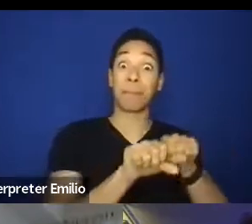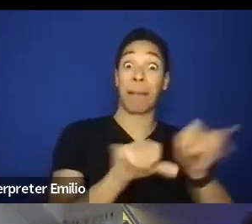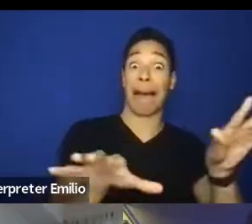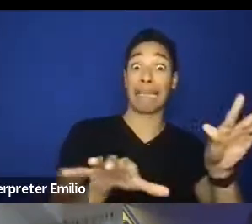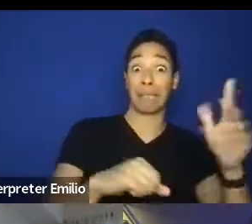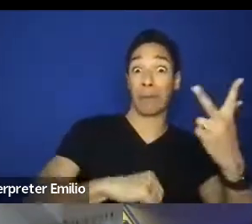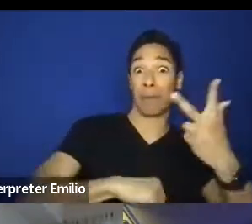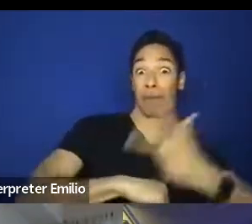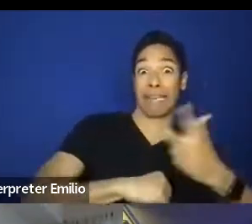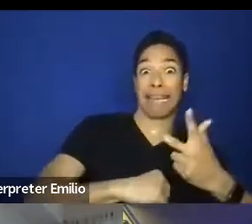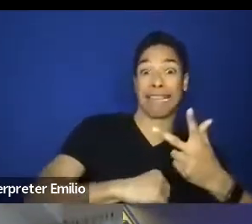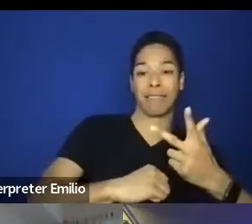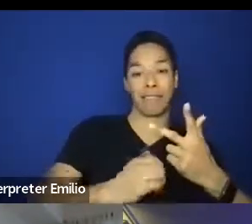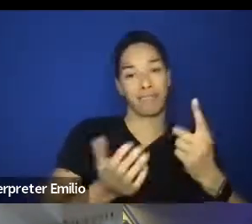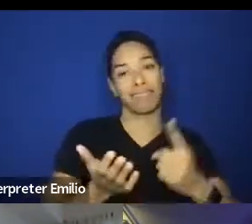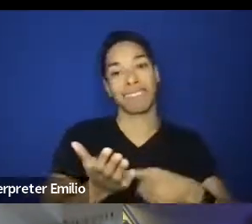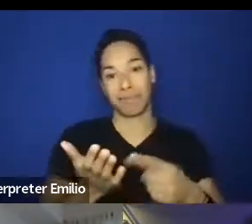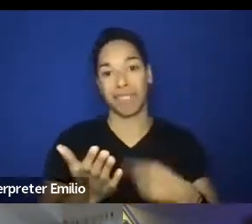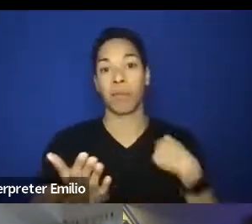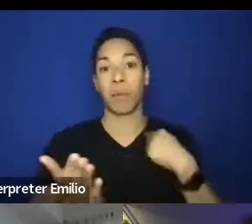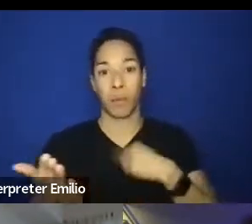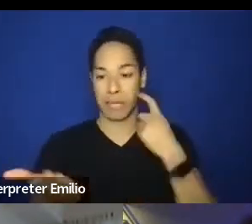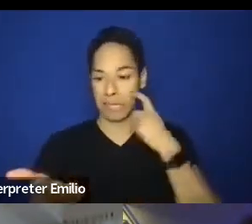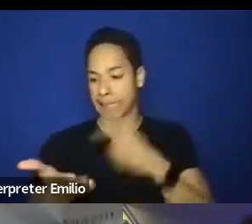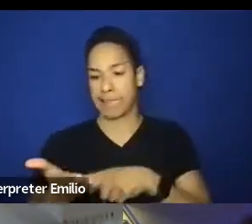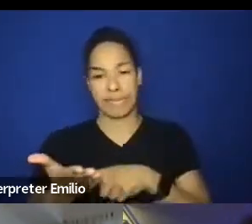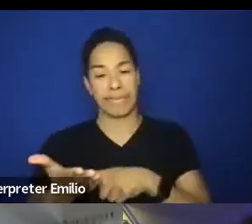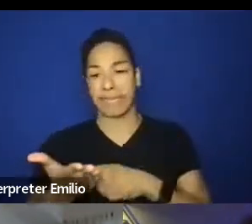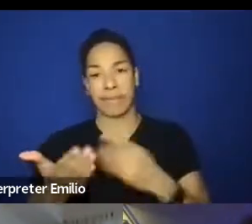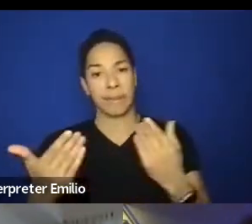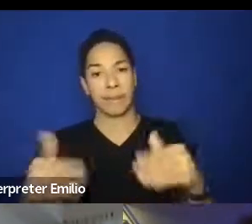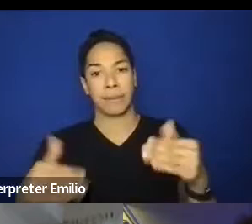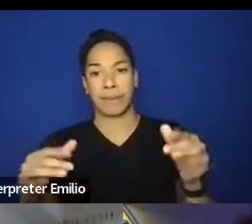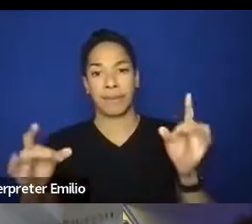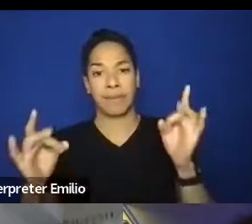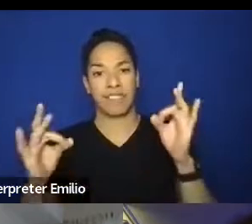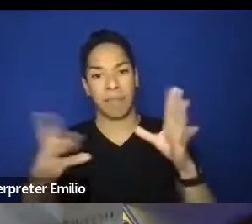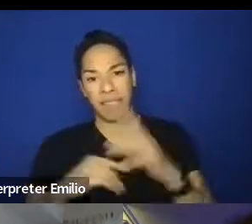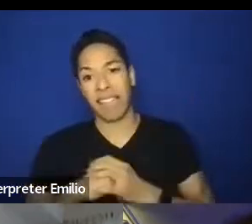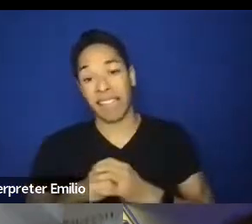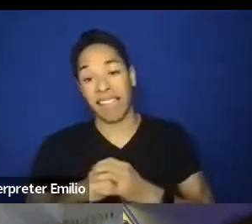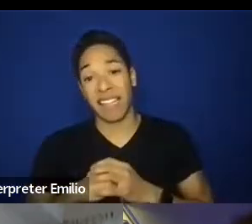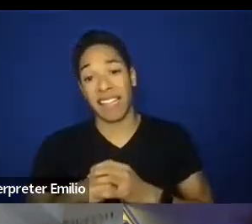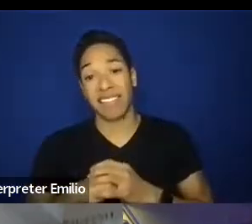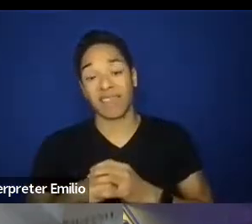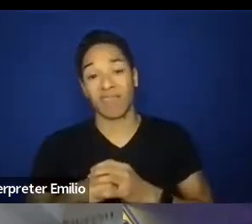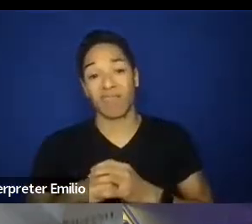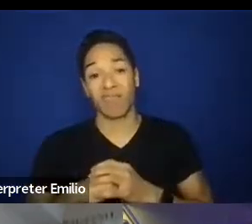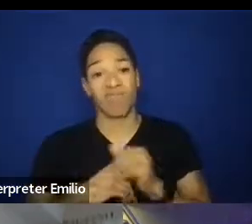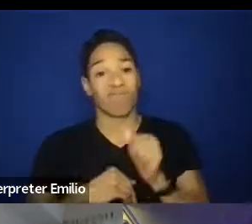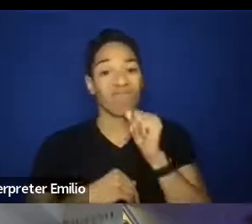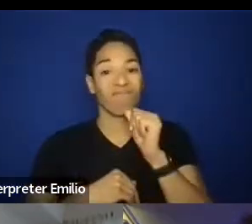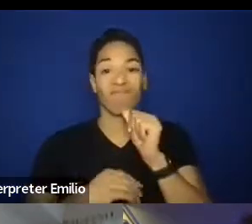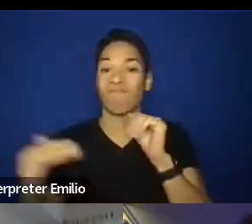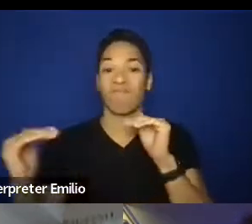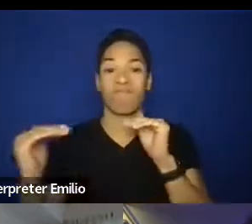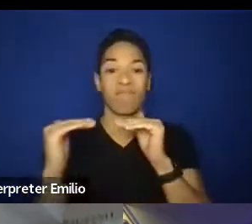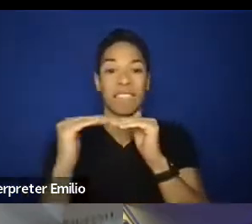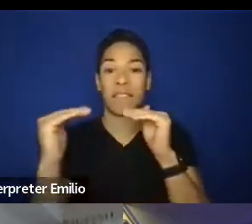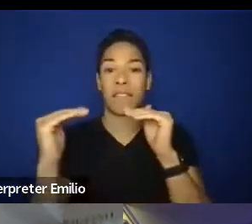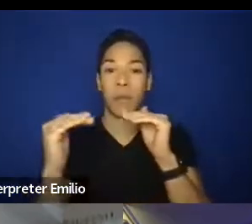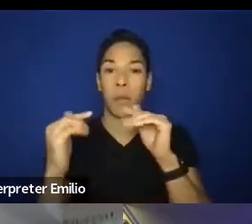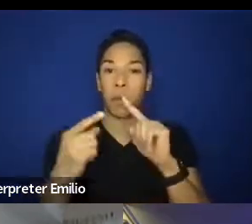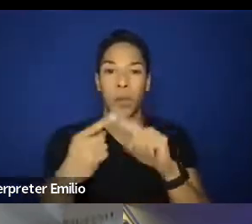come our way sometimes, and those are terrible. There's very not fair to anyone